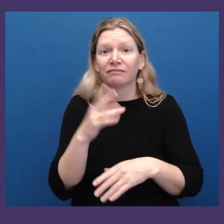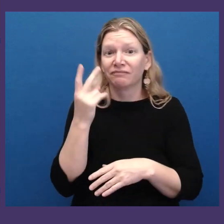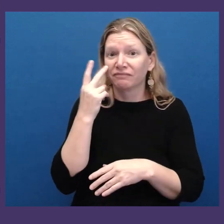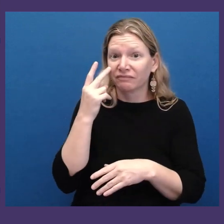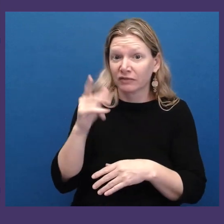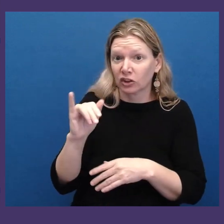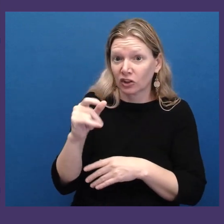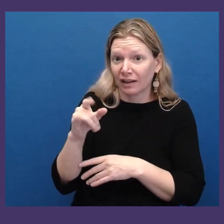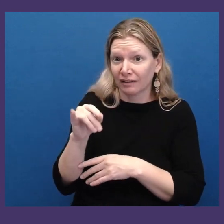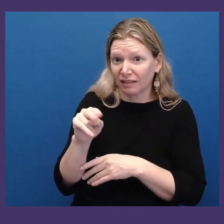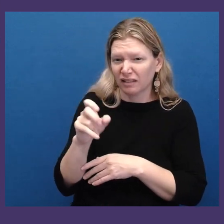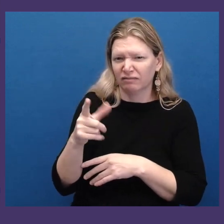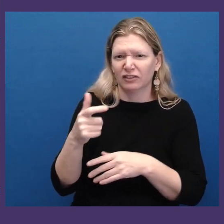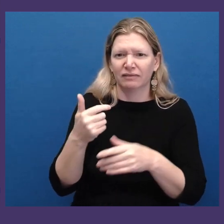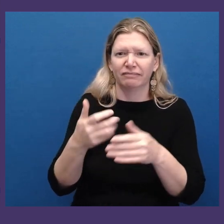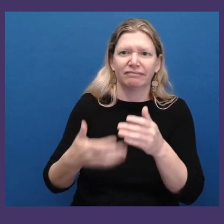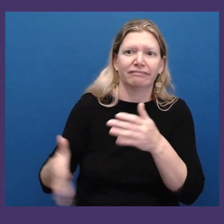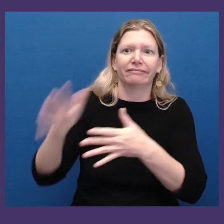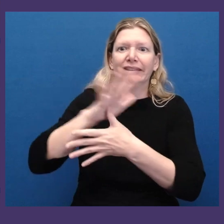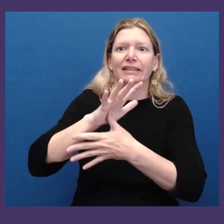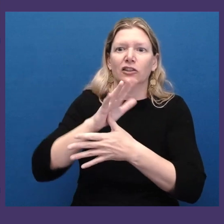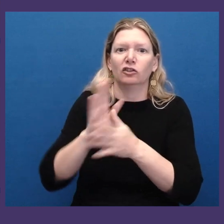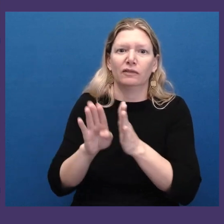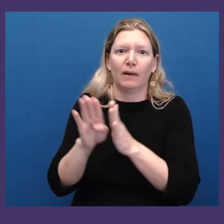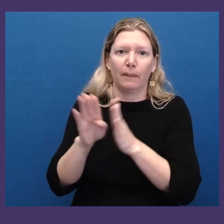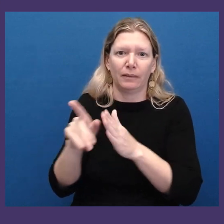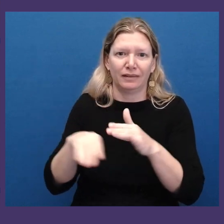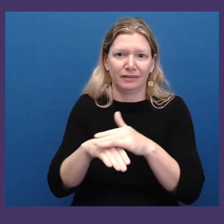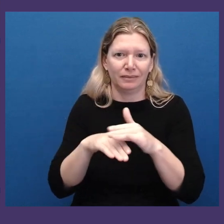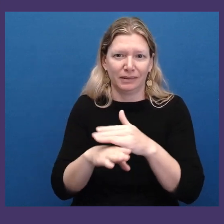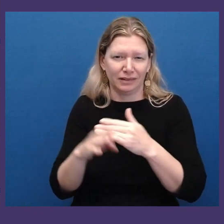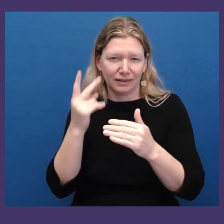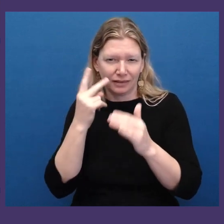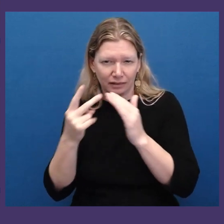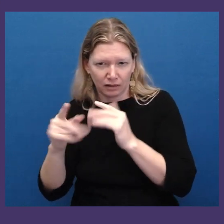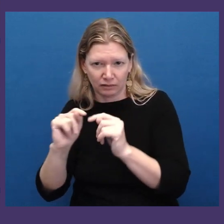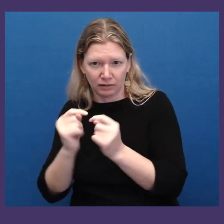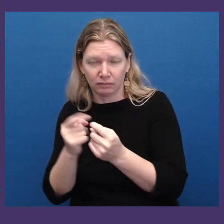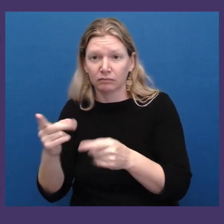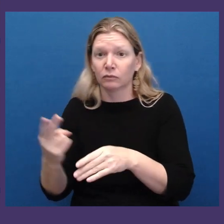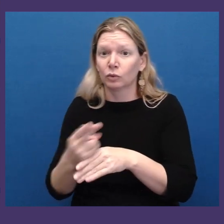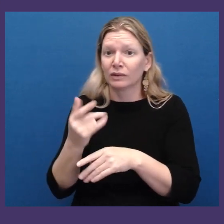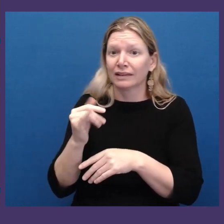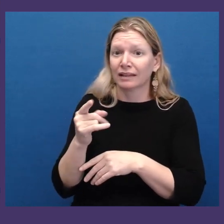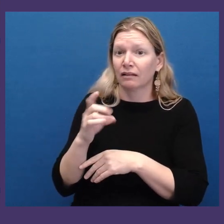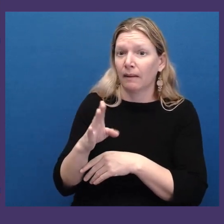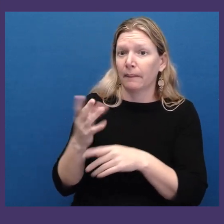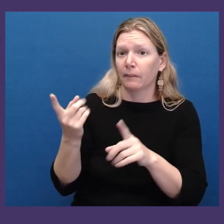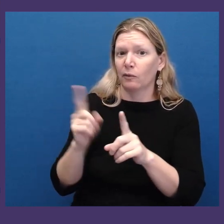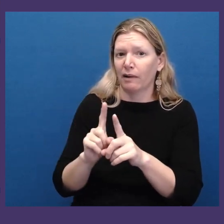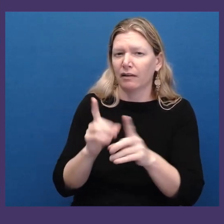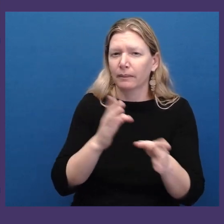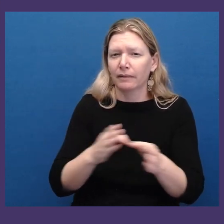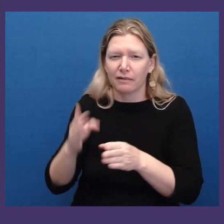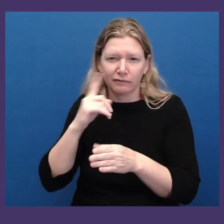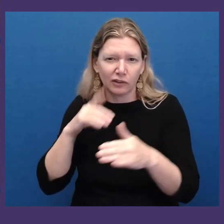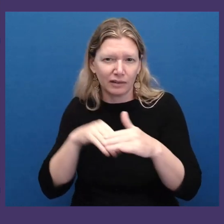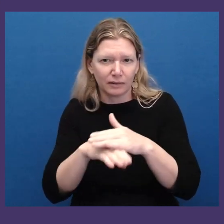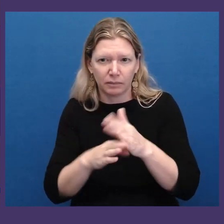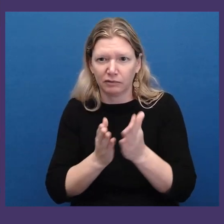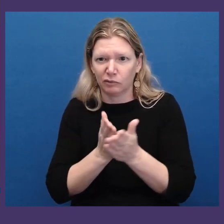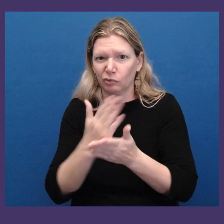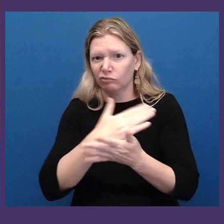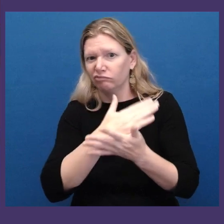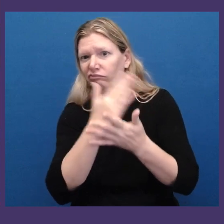Insights team, uses GitHub Copilot to plan for accessibility throughout the stages of development, from defining requirements to